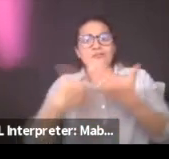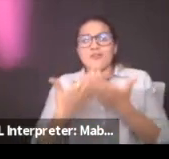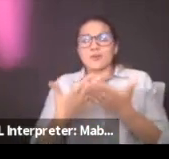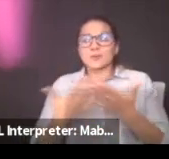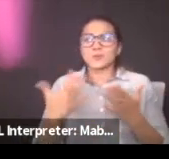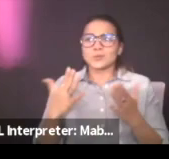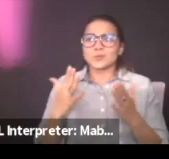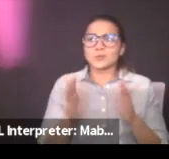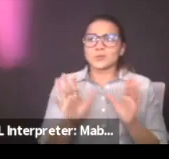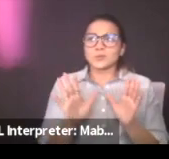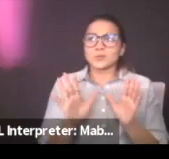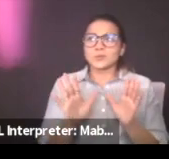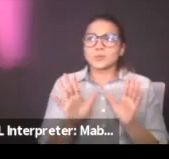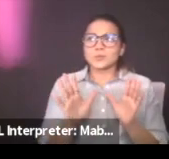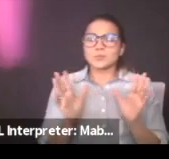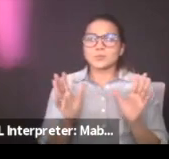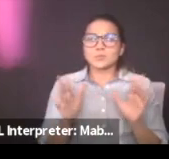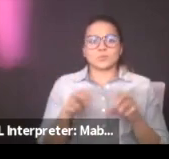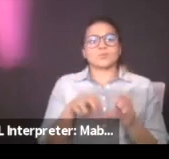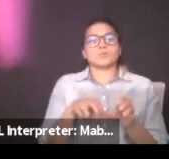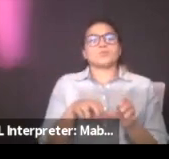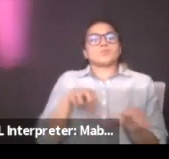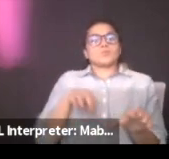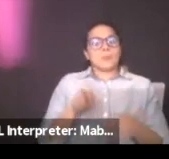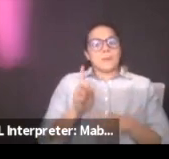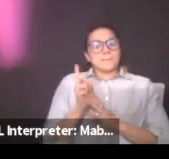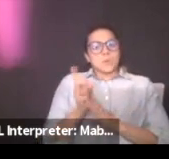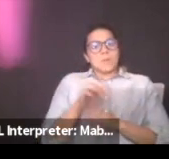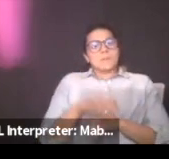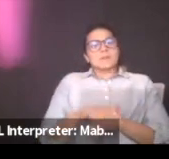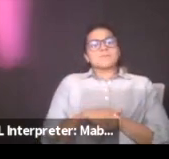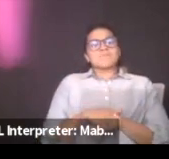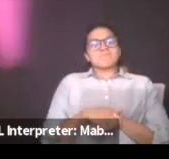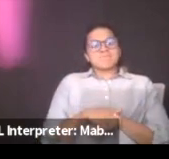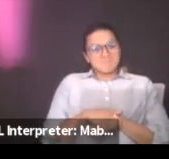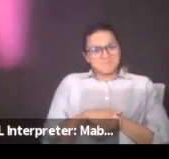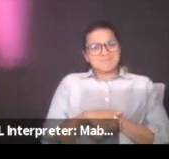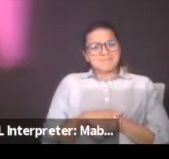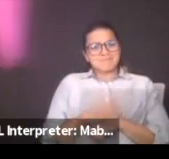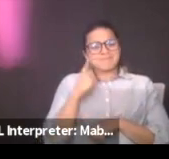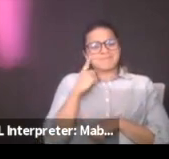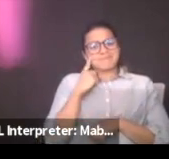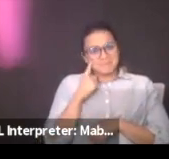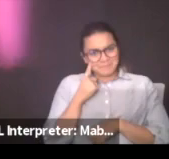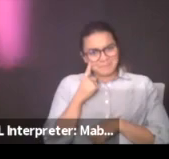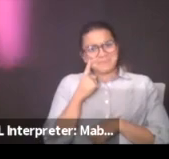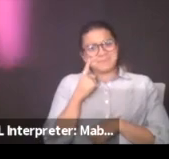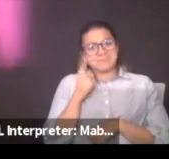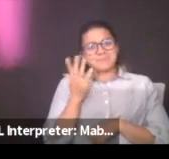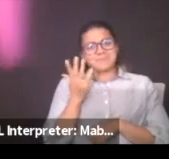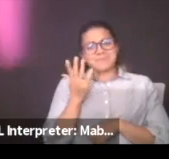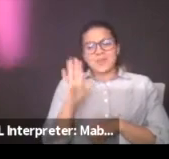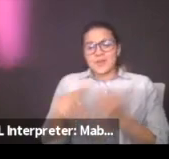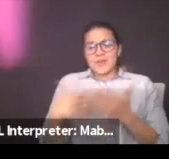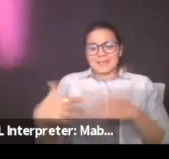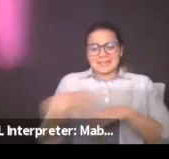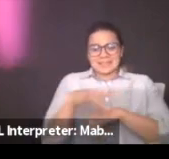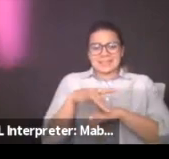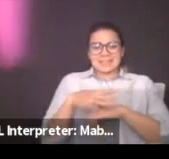acknowledge the cruel, unjust, and yet unresolved truth that the land each of us is